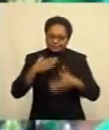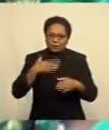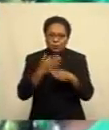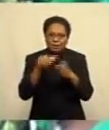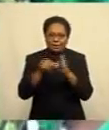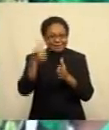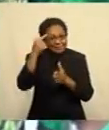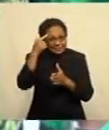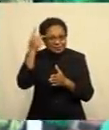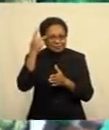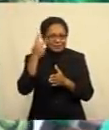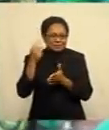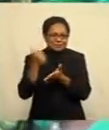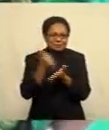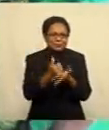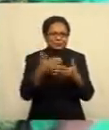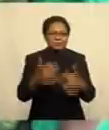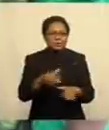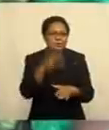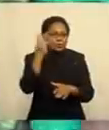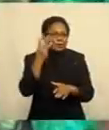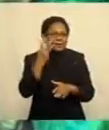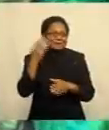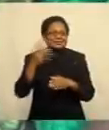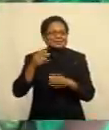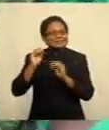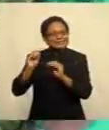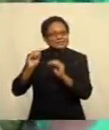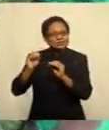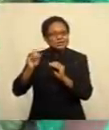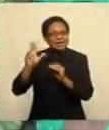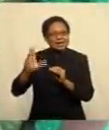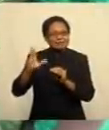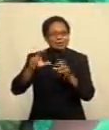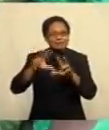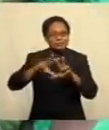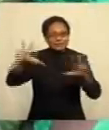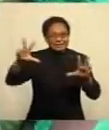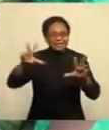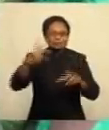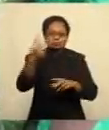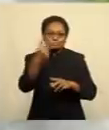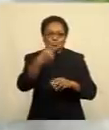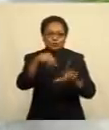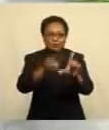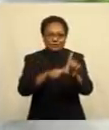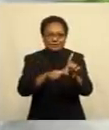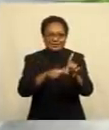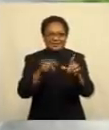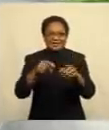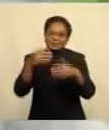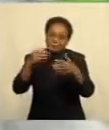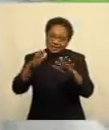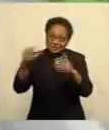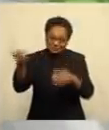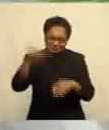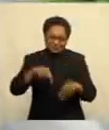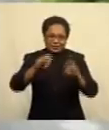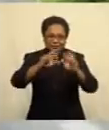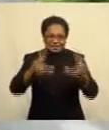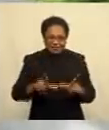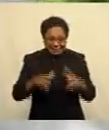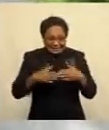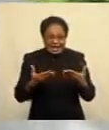Lao woman taught in Vanuatu for 12 years before moving back to Vitilevu and is now stationed in the interior of